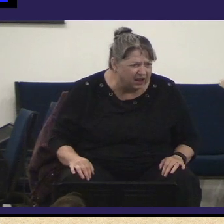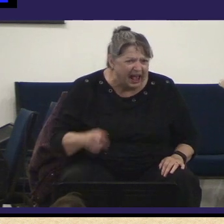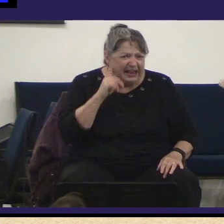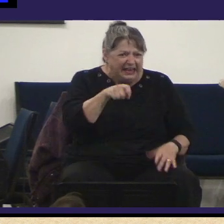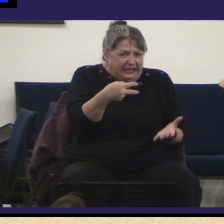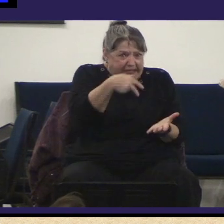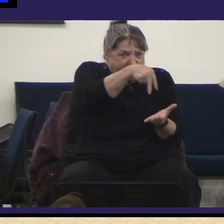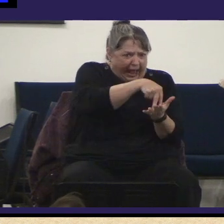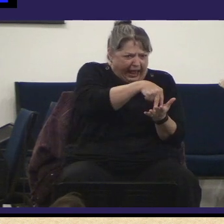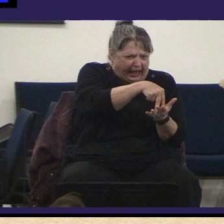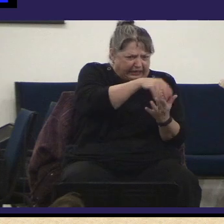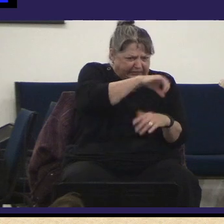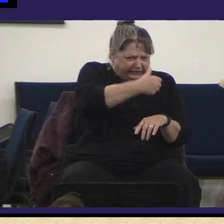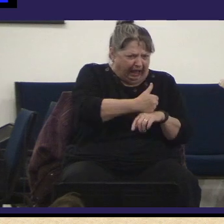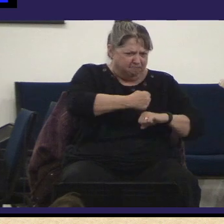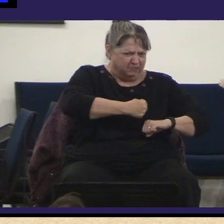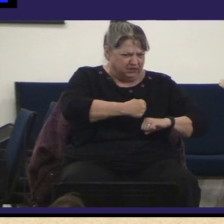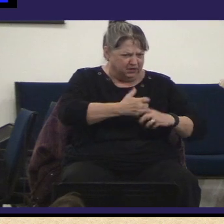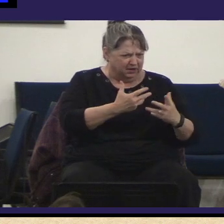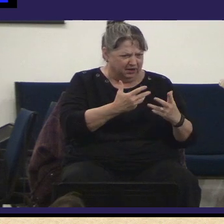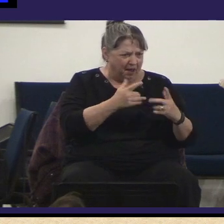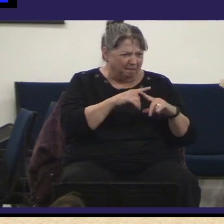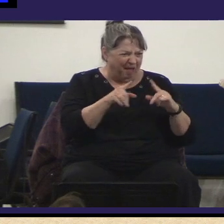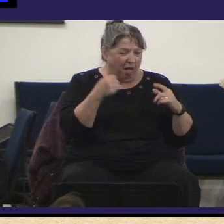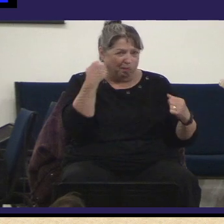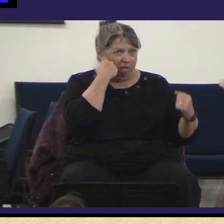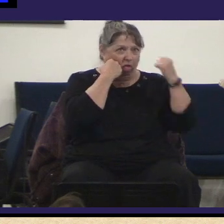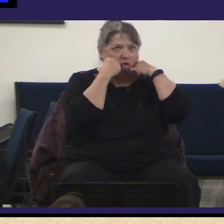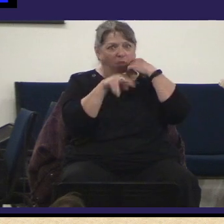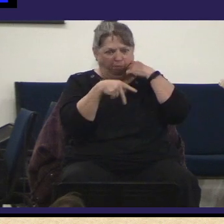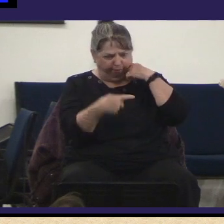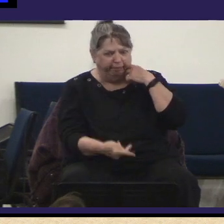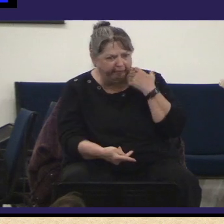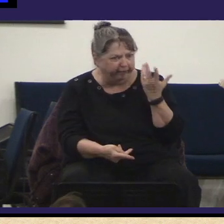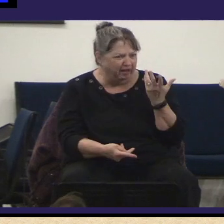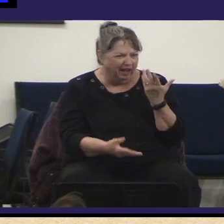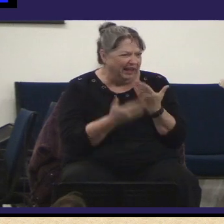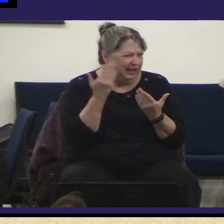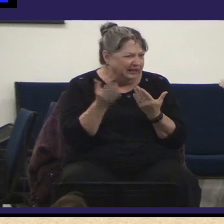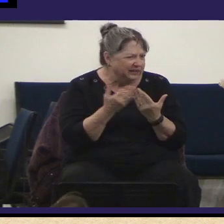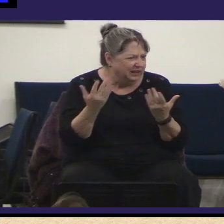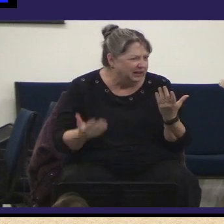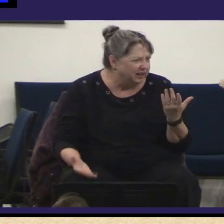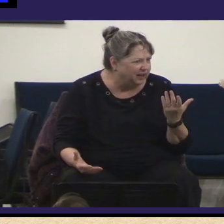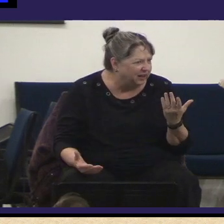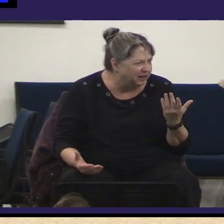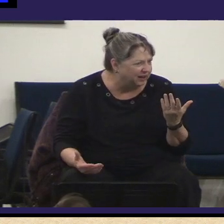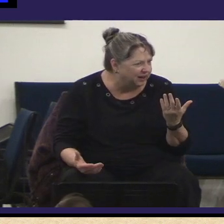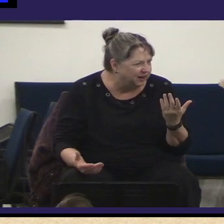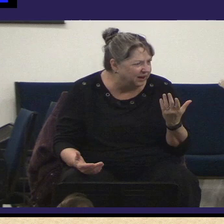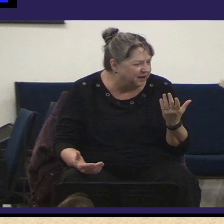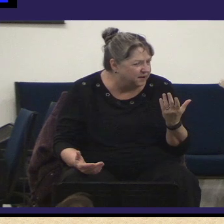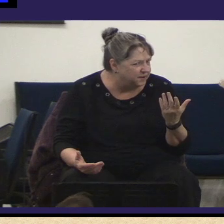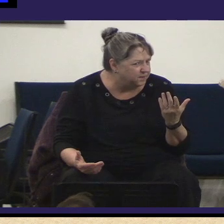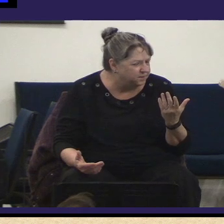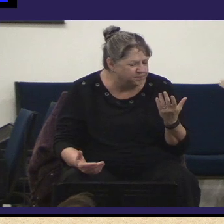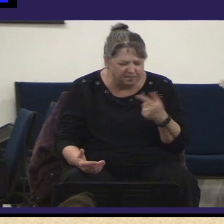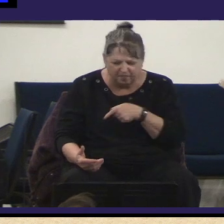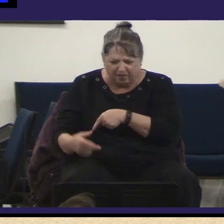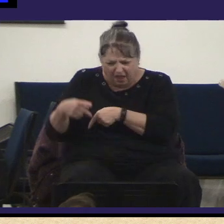be steadfast in your standing. So he tells us four times in those three verses, Paul tells